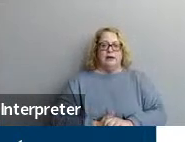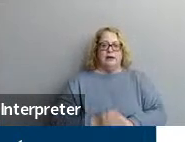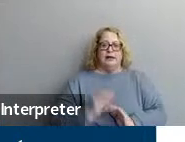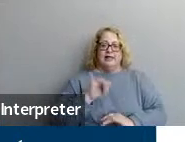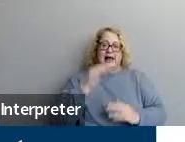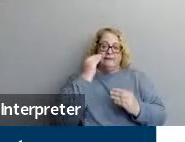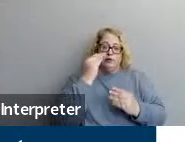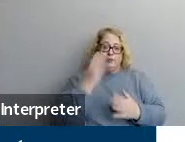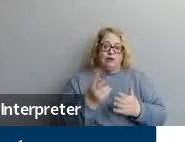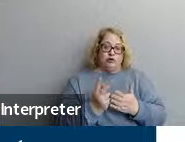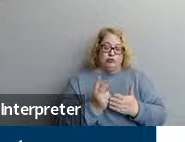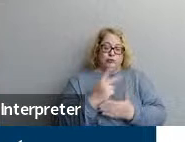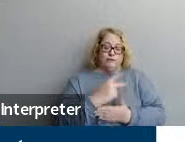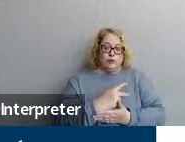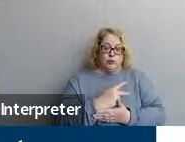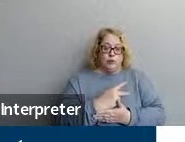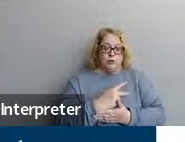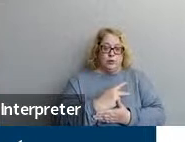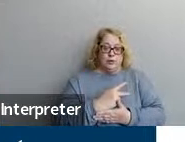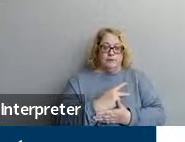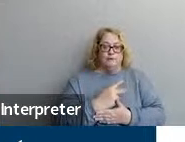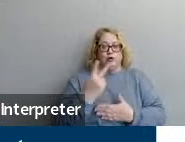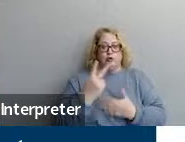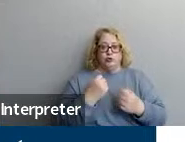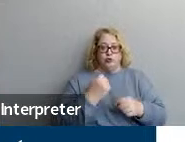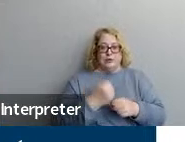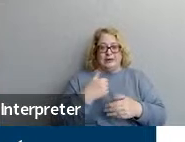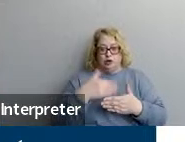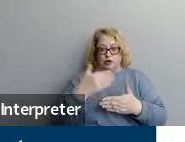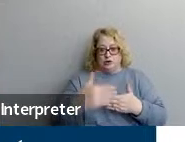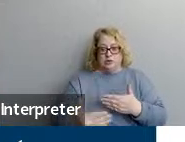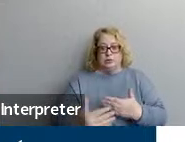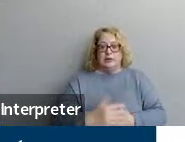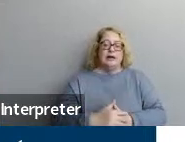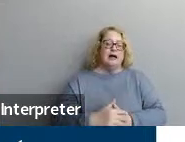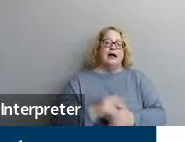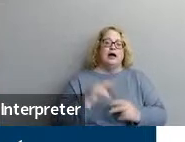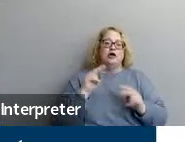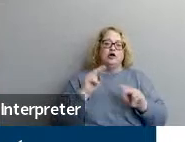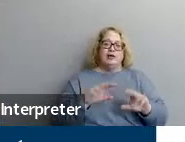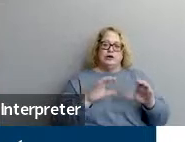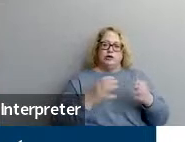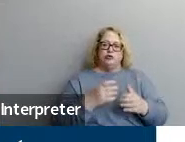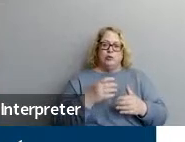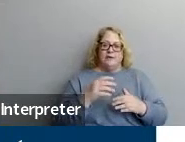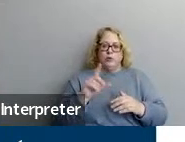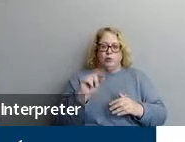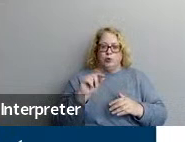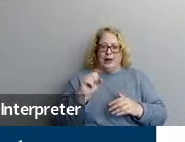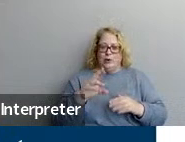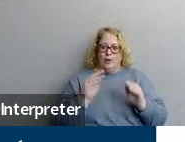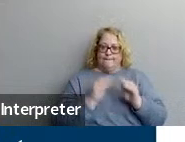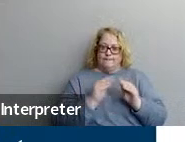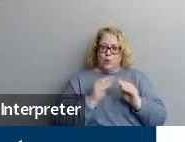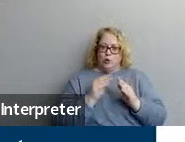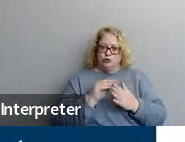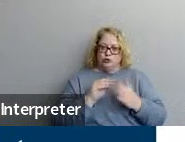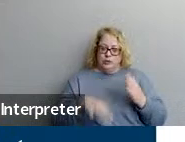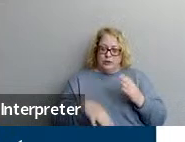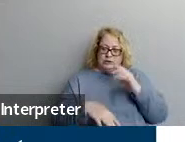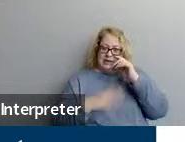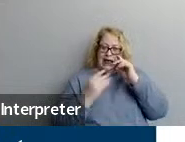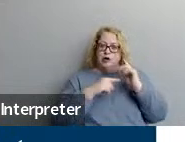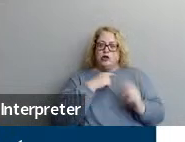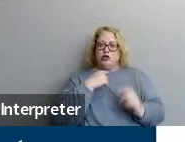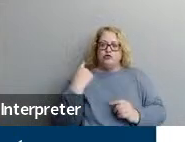information is reviewed for a consecutive 2 years, and it looks at a group of 20 or more students, and that risk